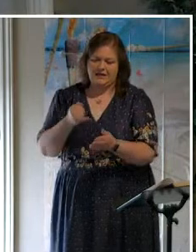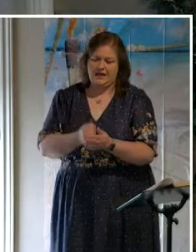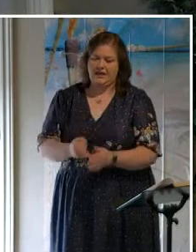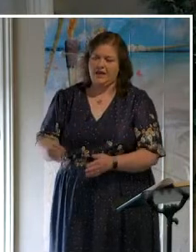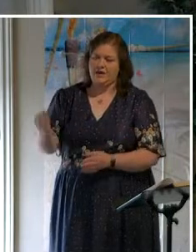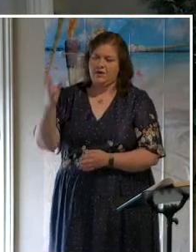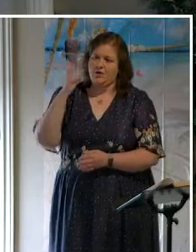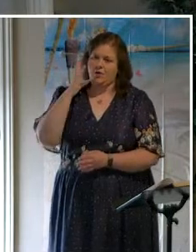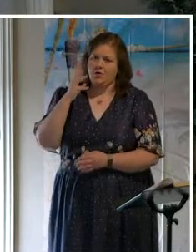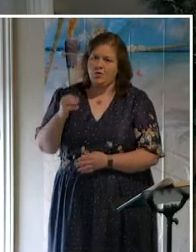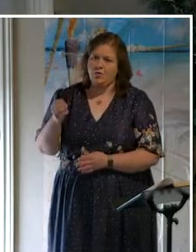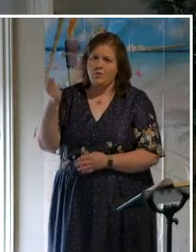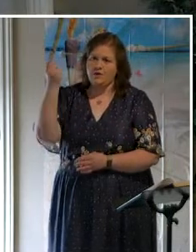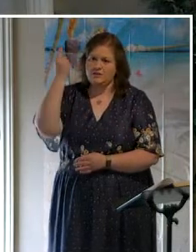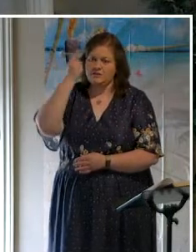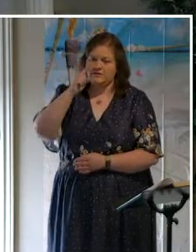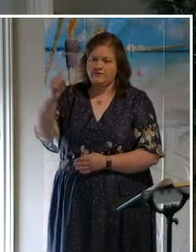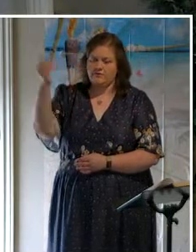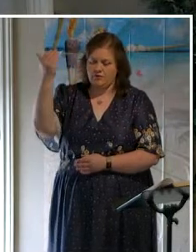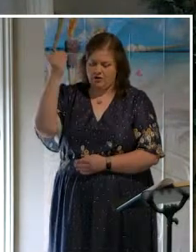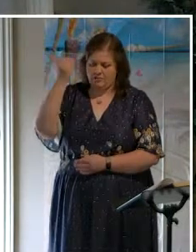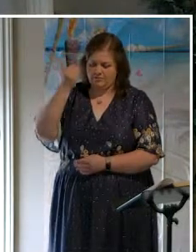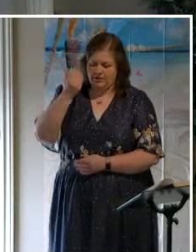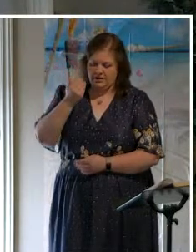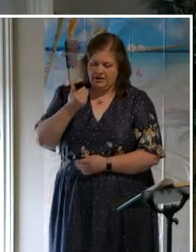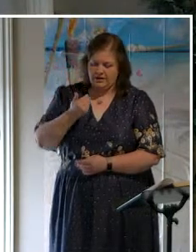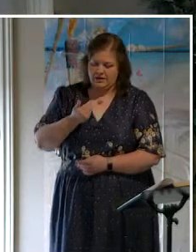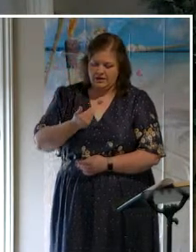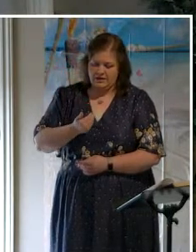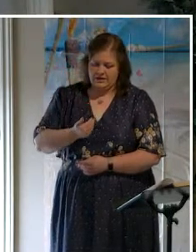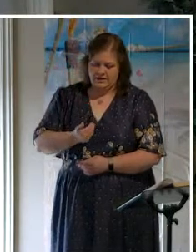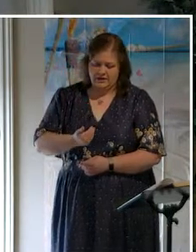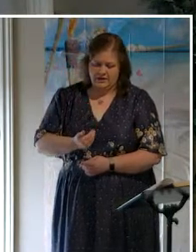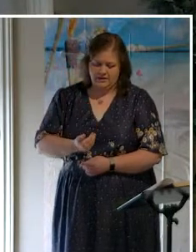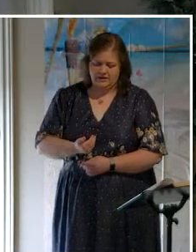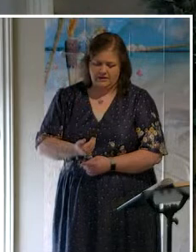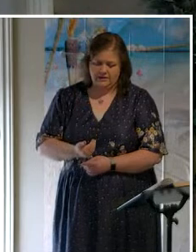name, it was for me.